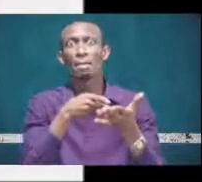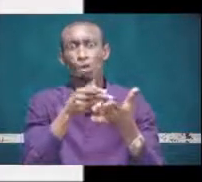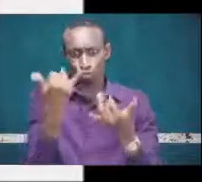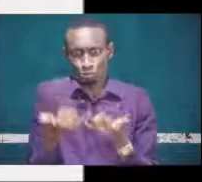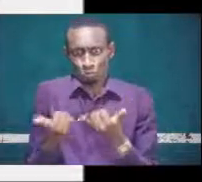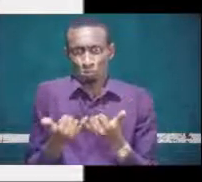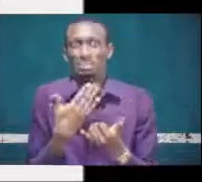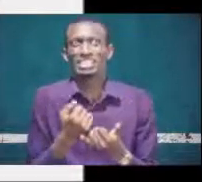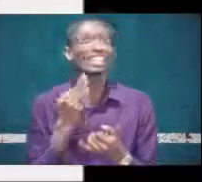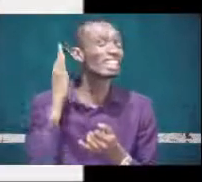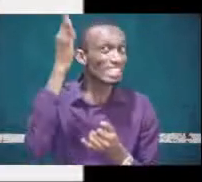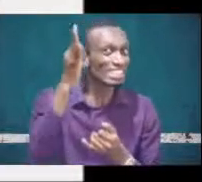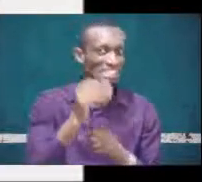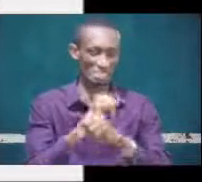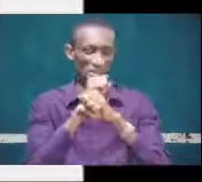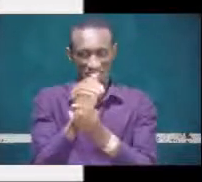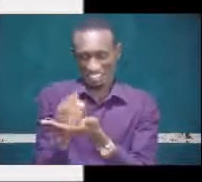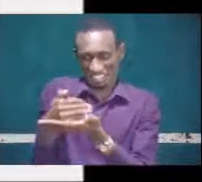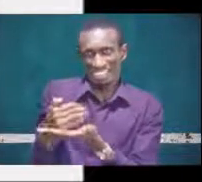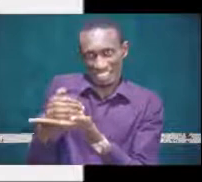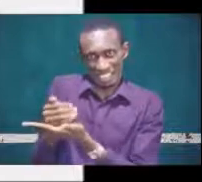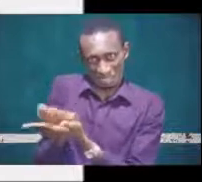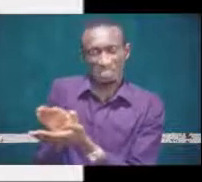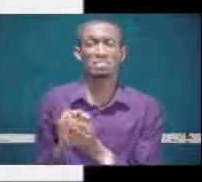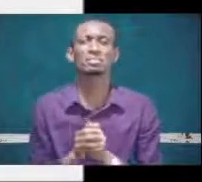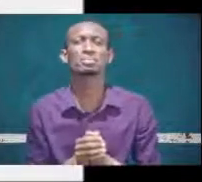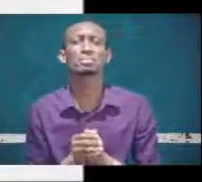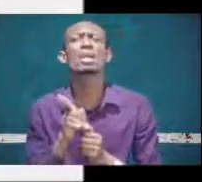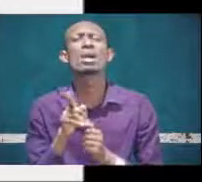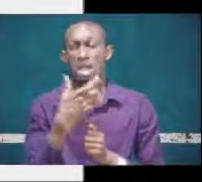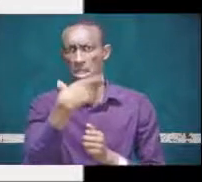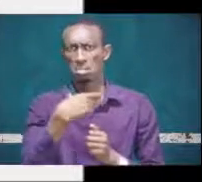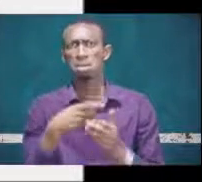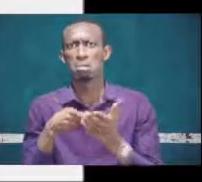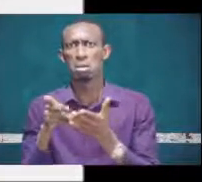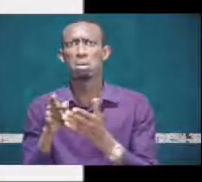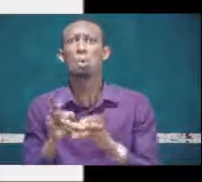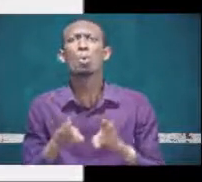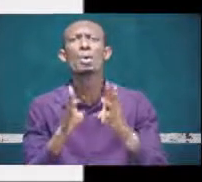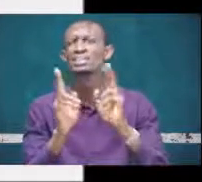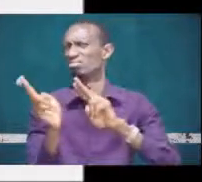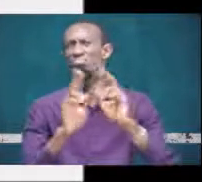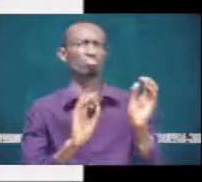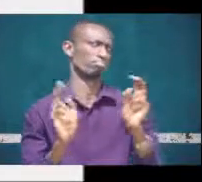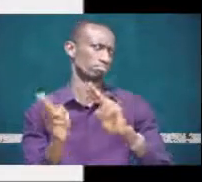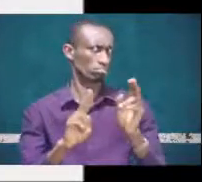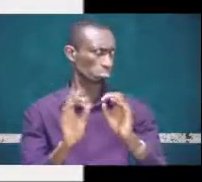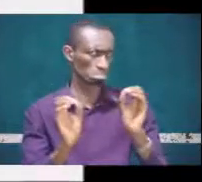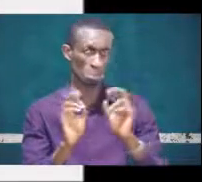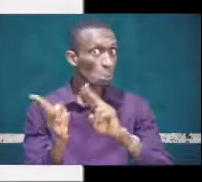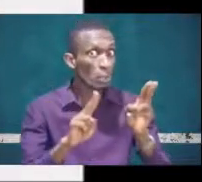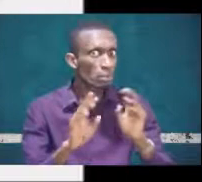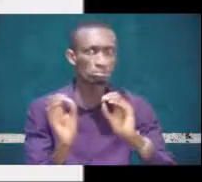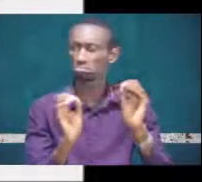future price changes will account or will behave as an abnormal demand curve. So consumers will buy more